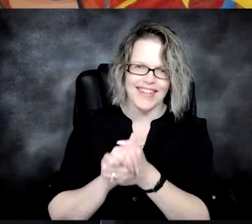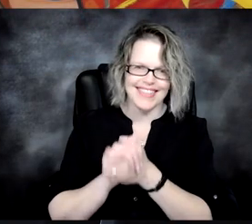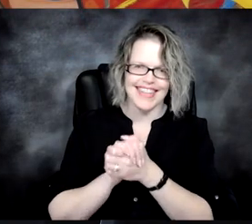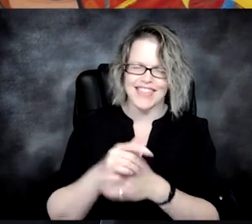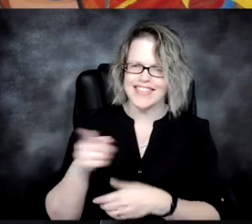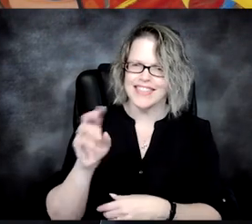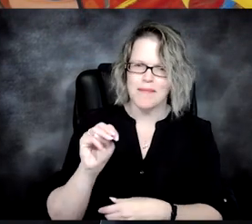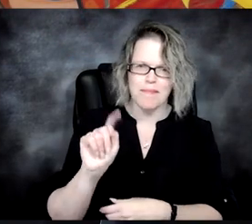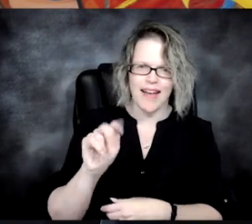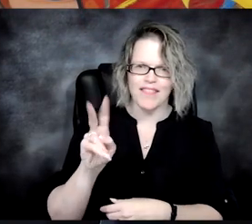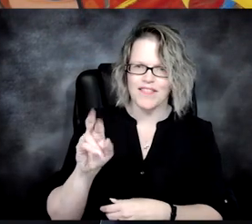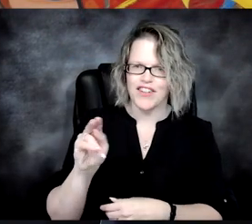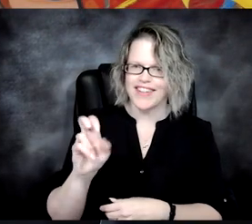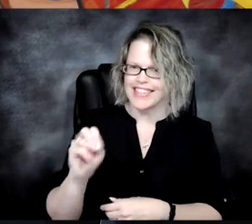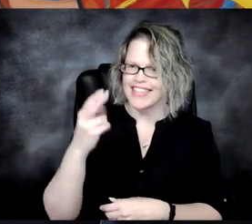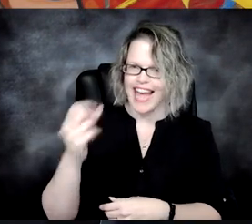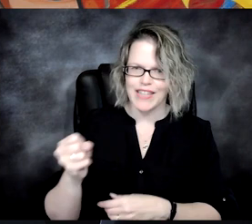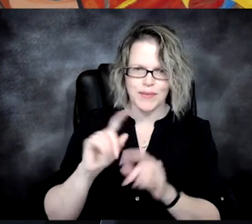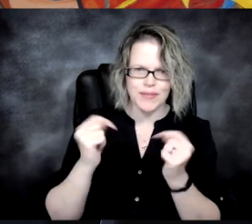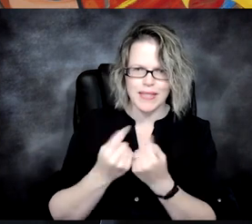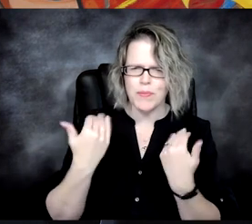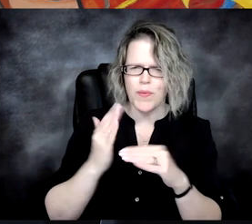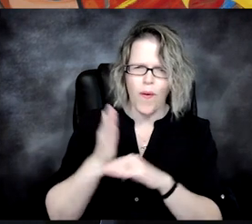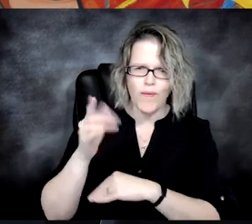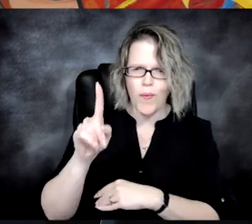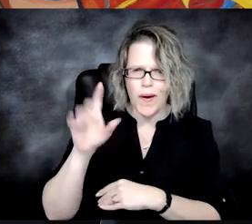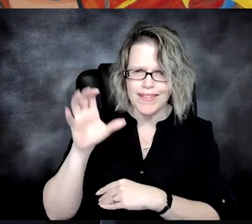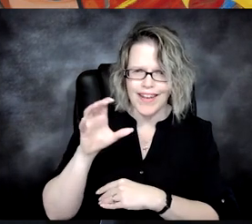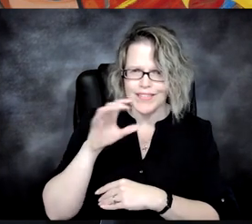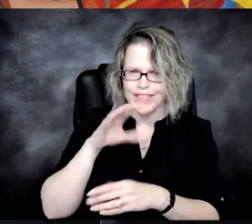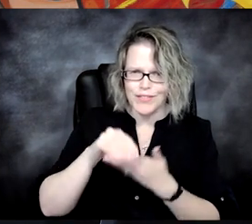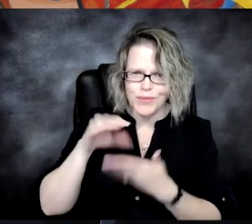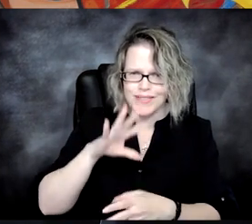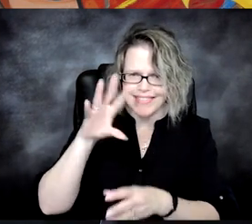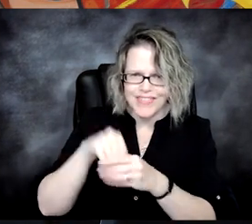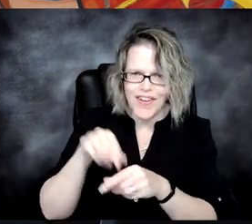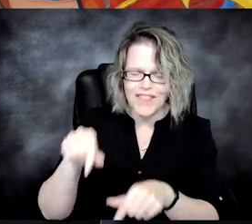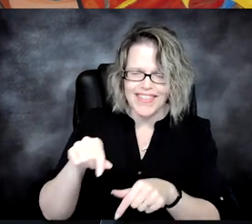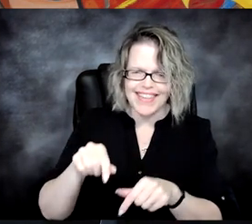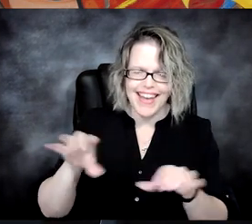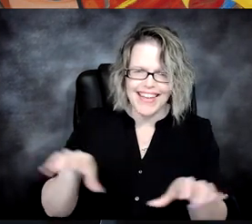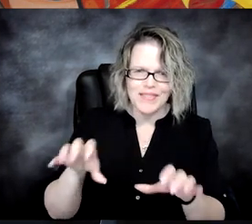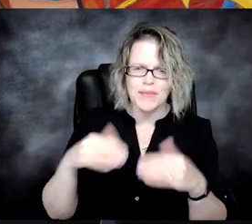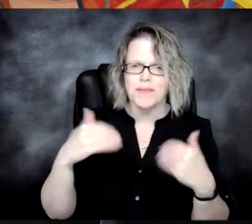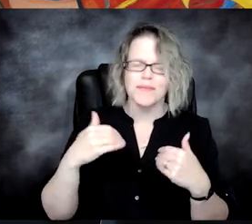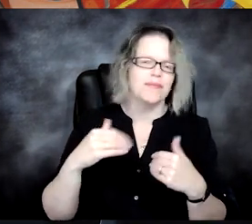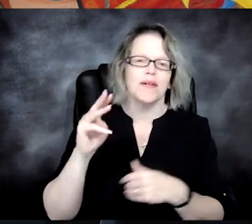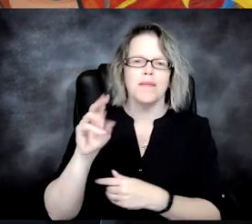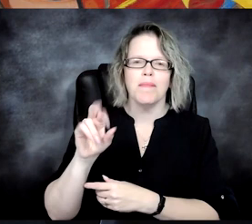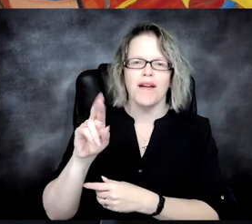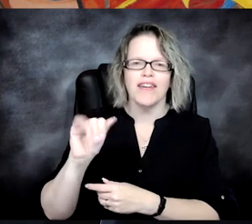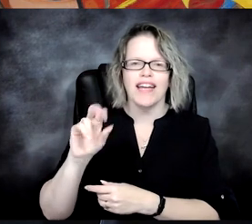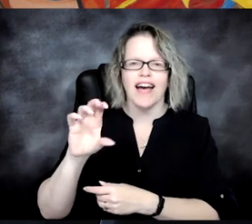Congratulations to the Mount Vernon High School team. There's over 100 students engaged in that mariachi dance and music. Mariachi is just a beautiful and